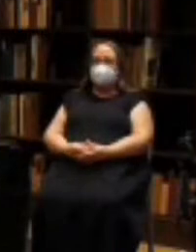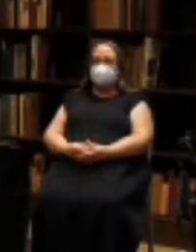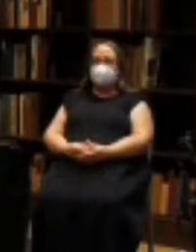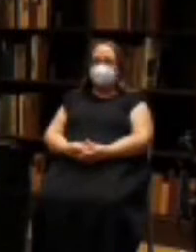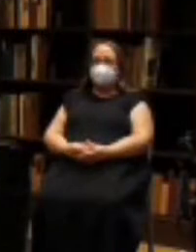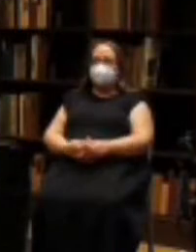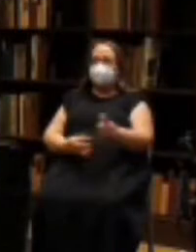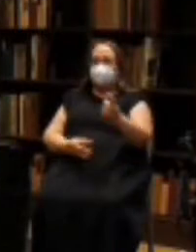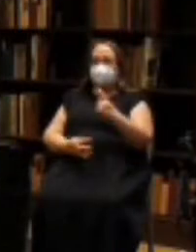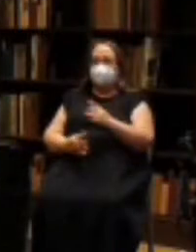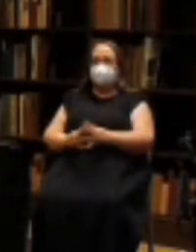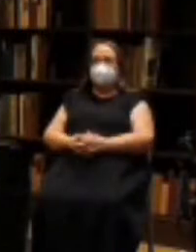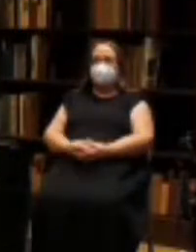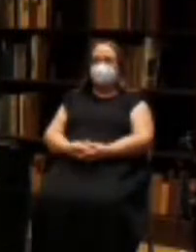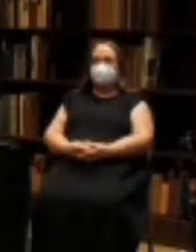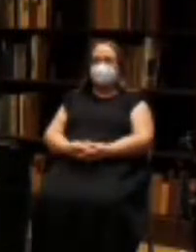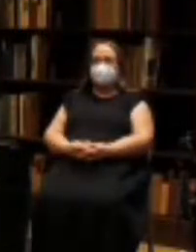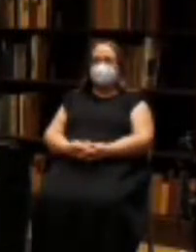Yeah.